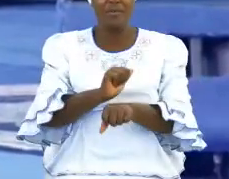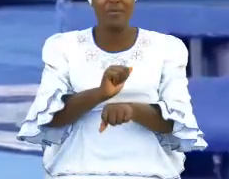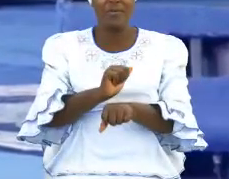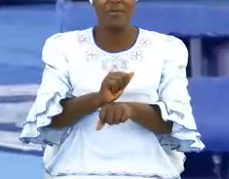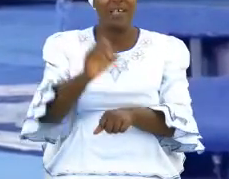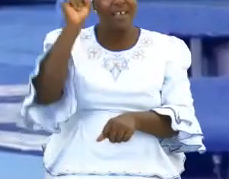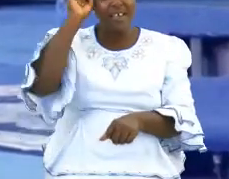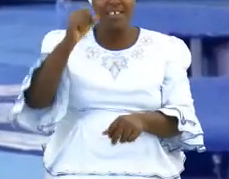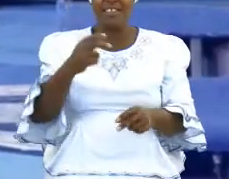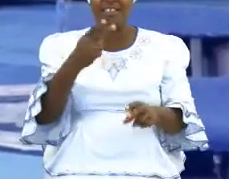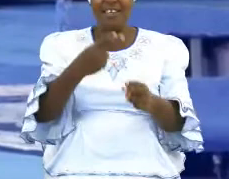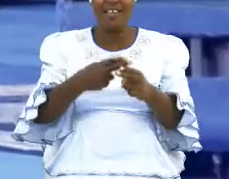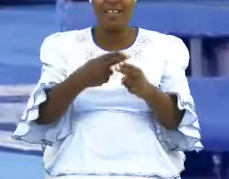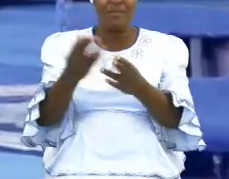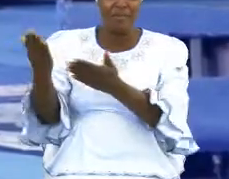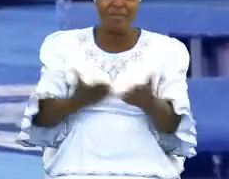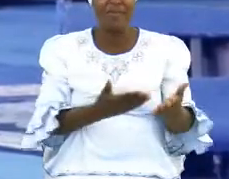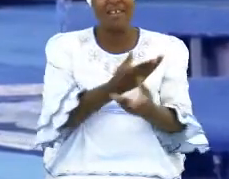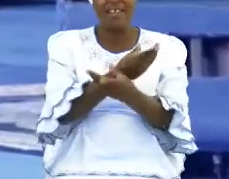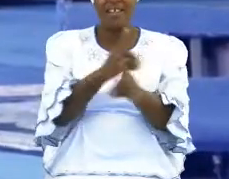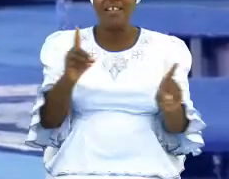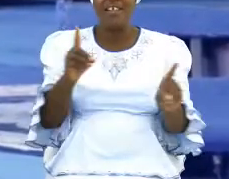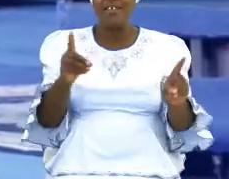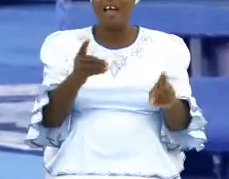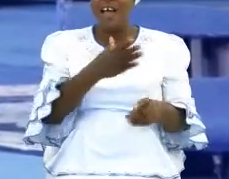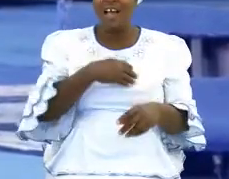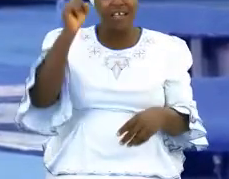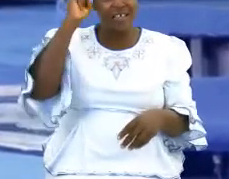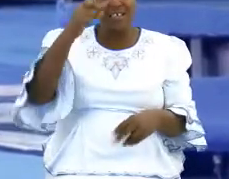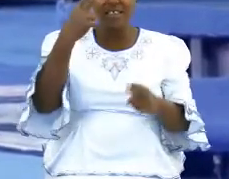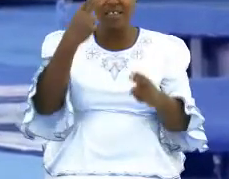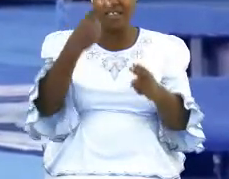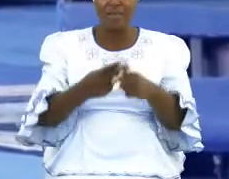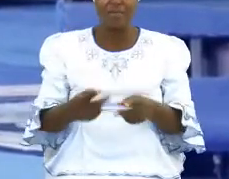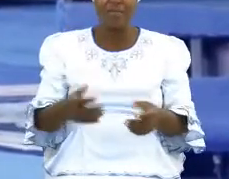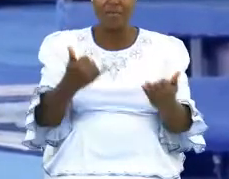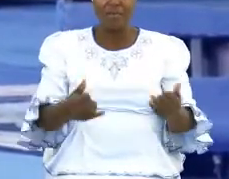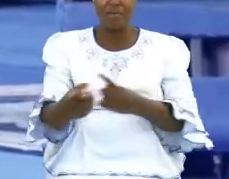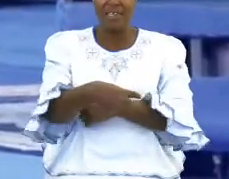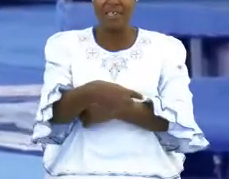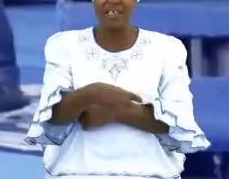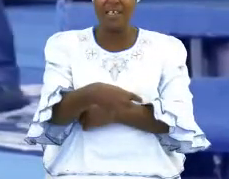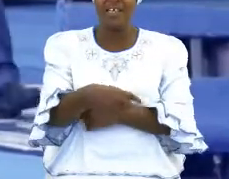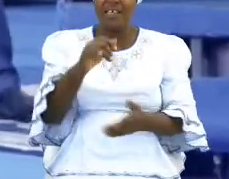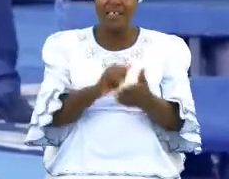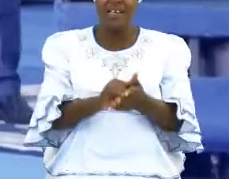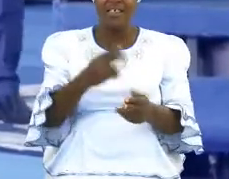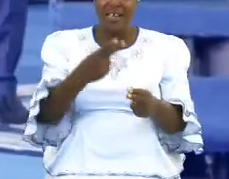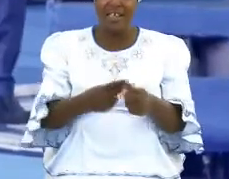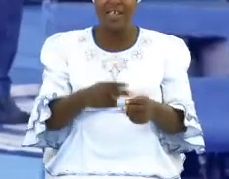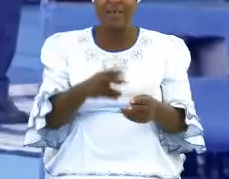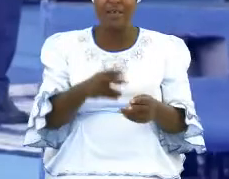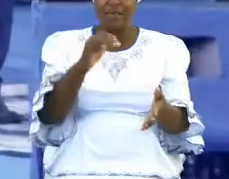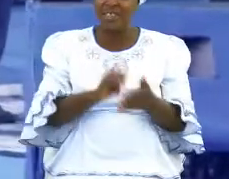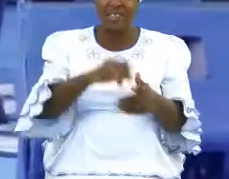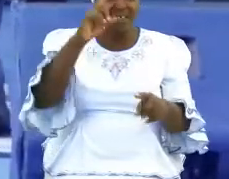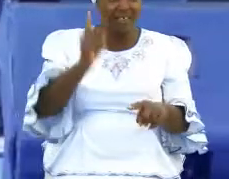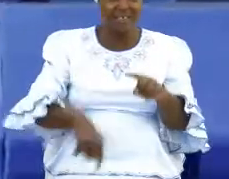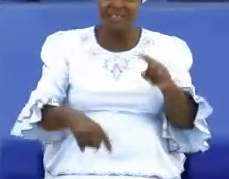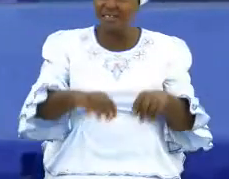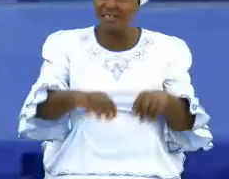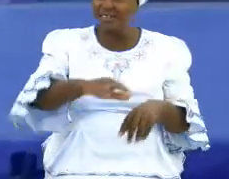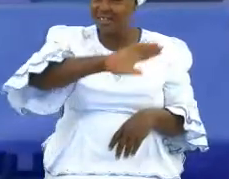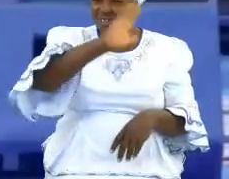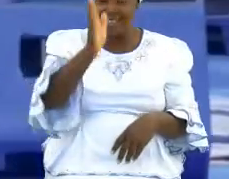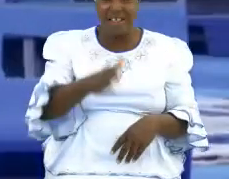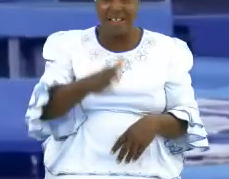brings deliverance. And his name today, that name that can never fail,